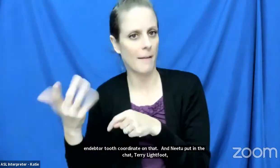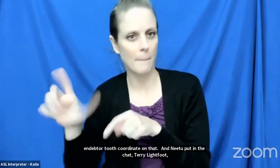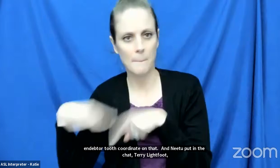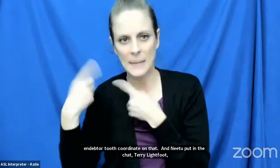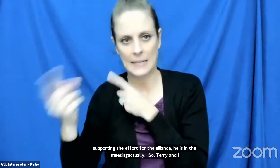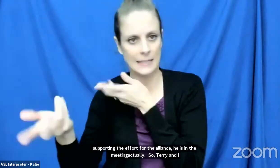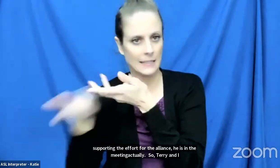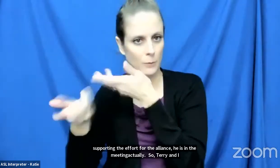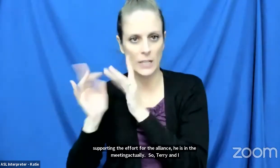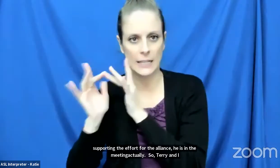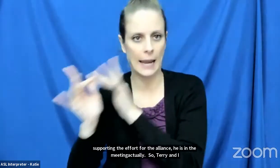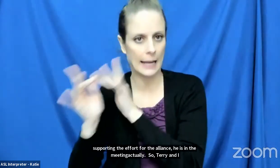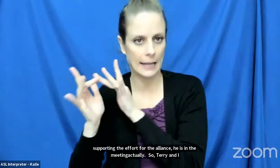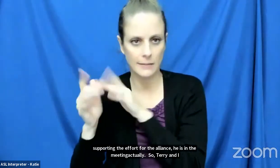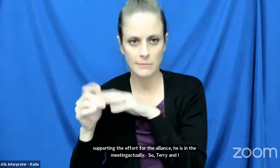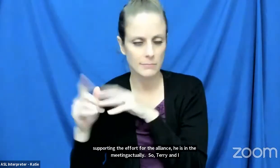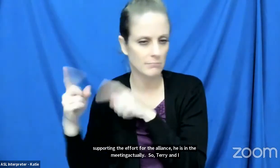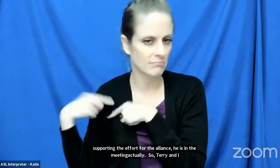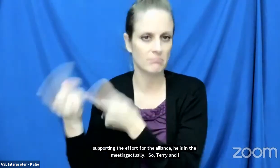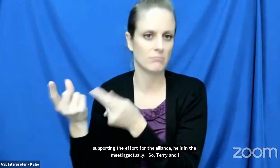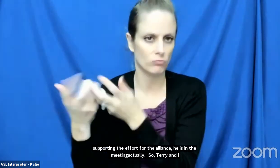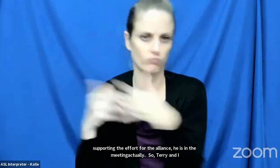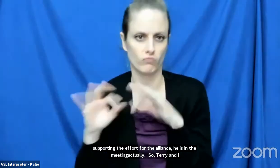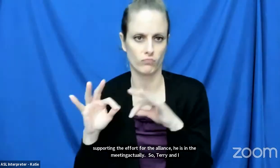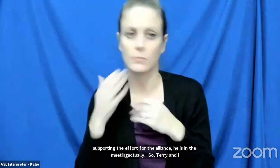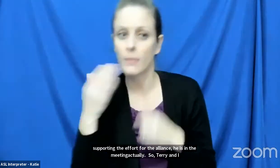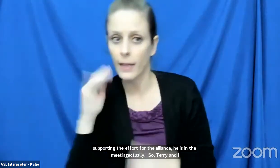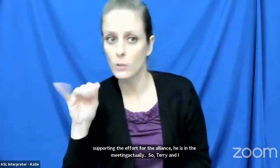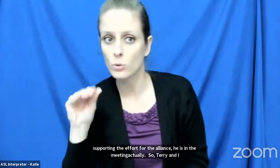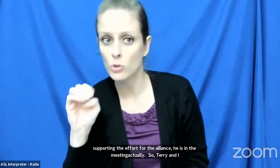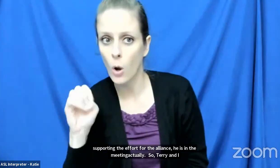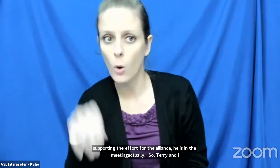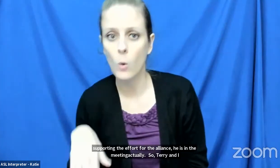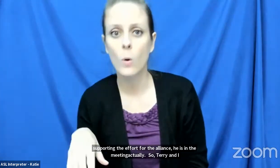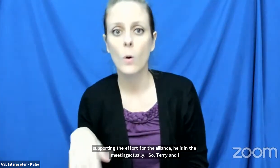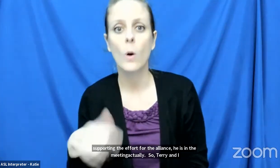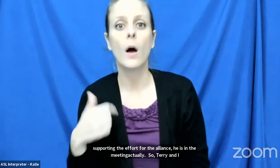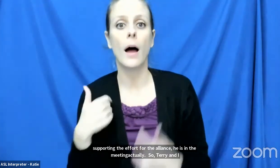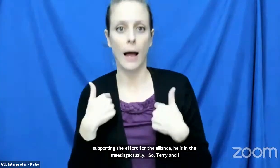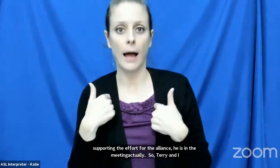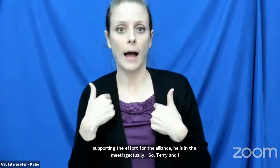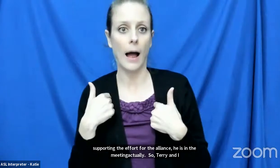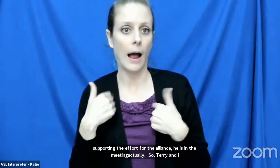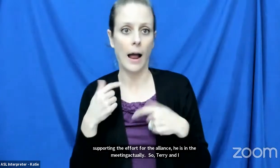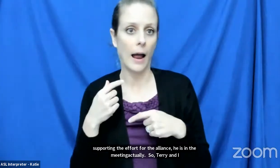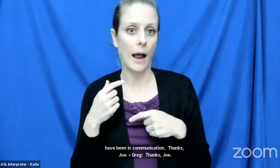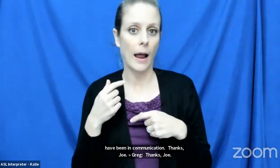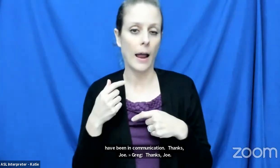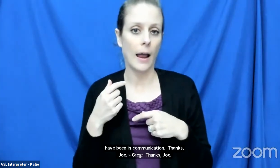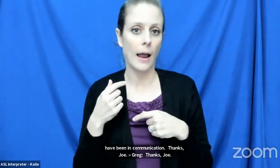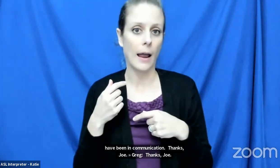Thanks, Joe. Thanks, Joe. I wouldn't be doing my job with systems integration if